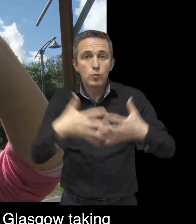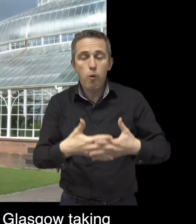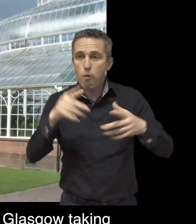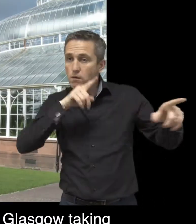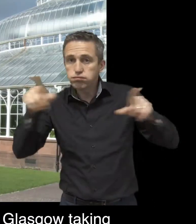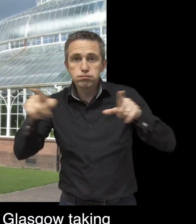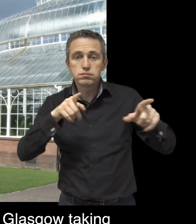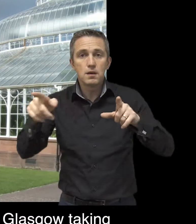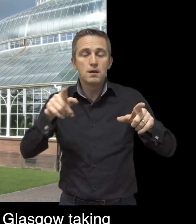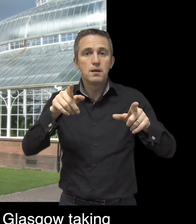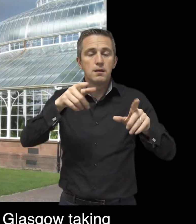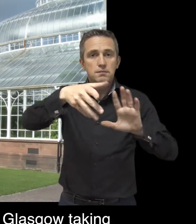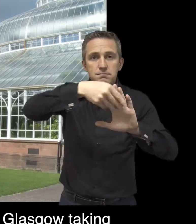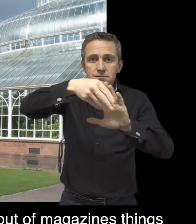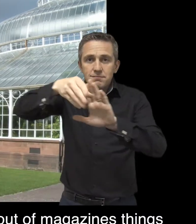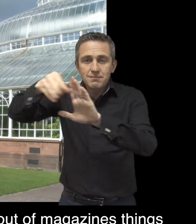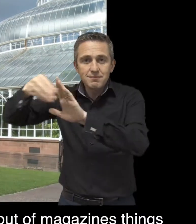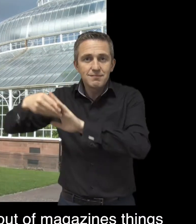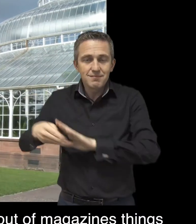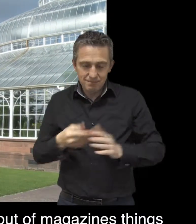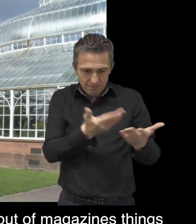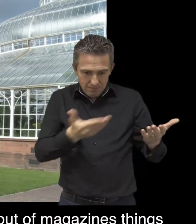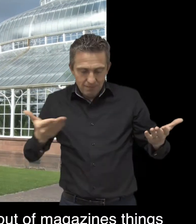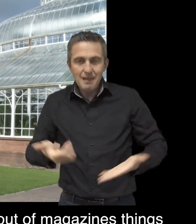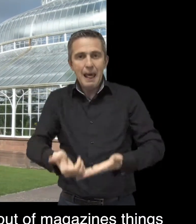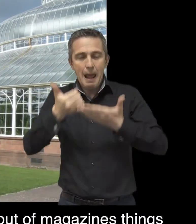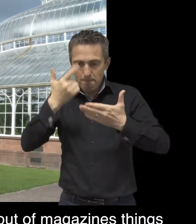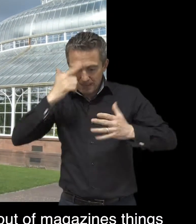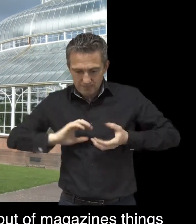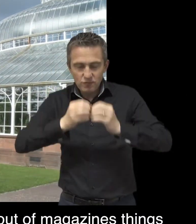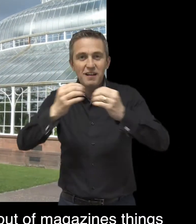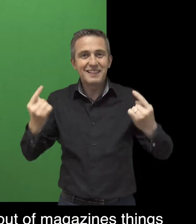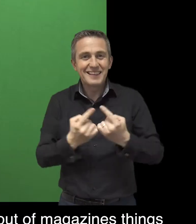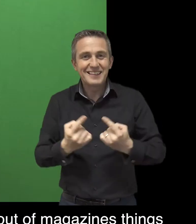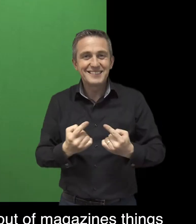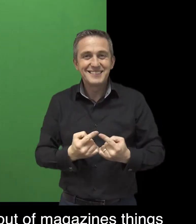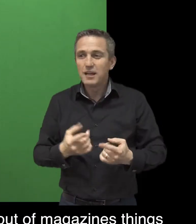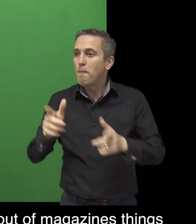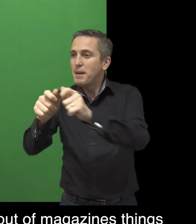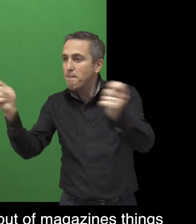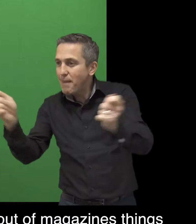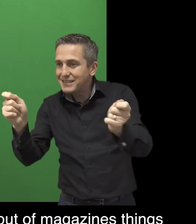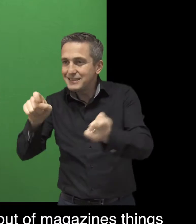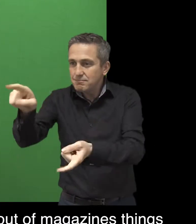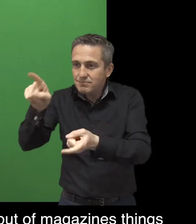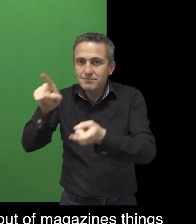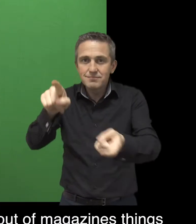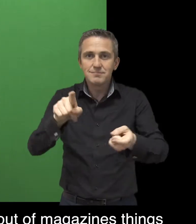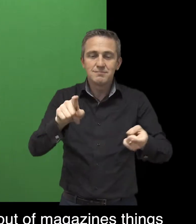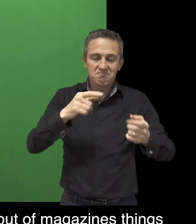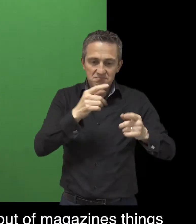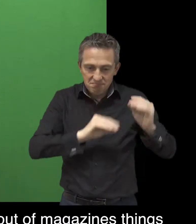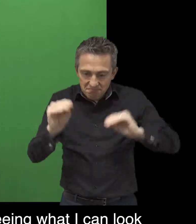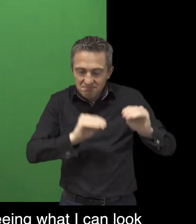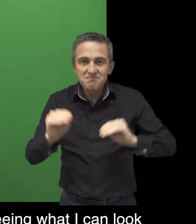great day out and having stuff for inspiration, like taking stuff out of magazines, things like that, having a chat about what I'm going to be